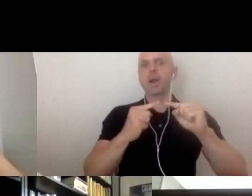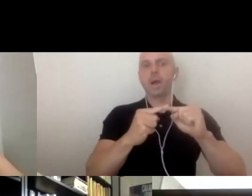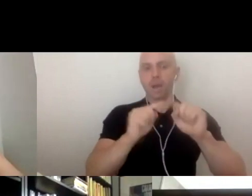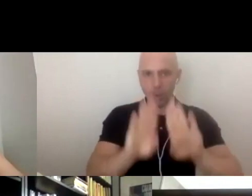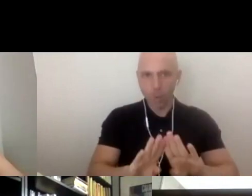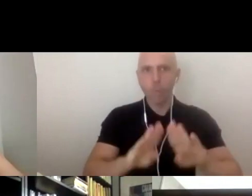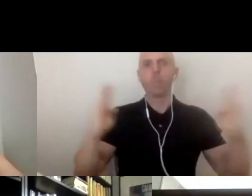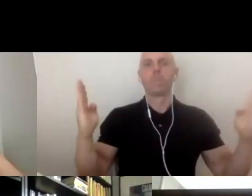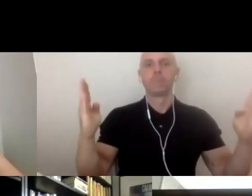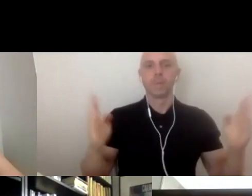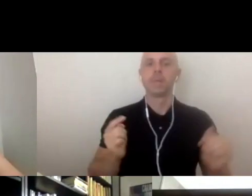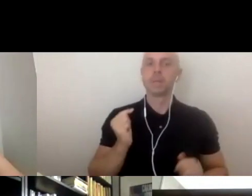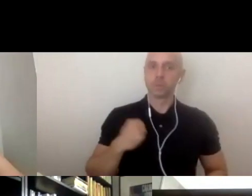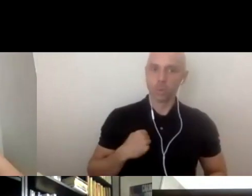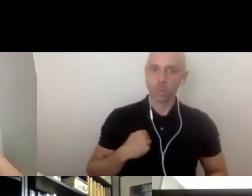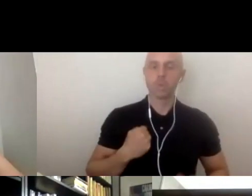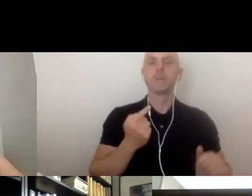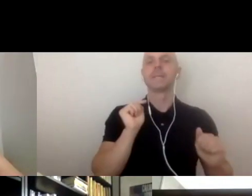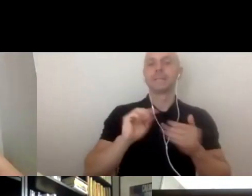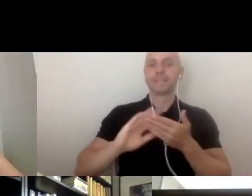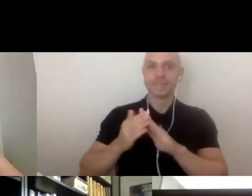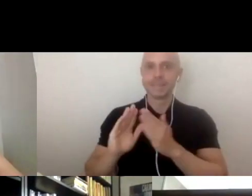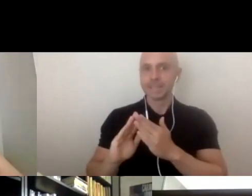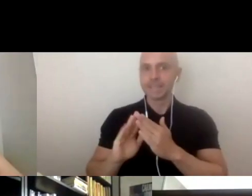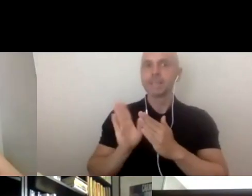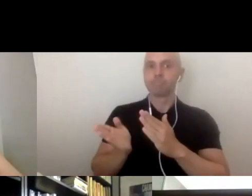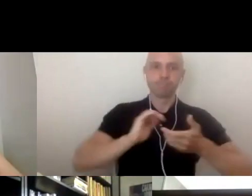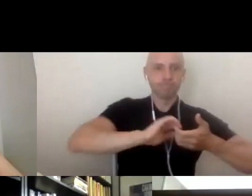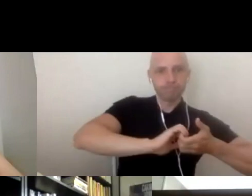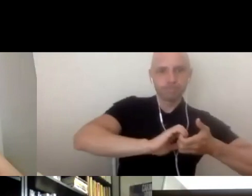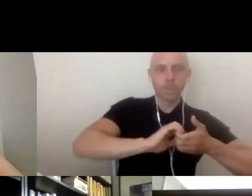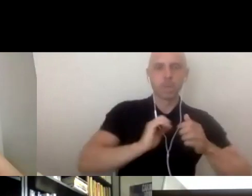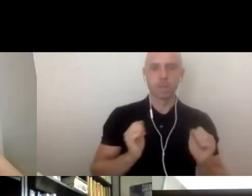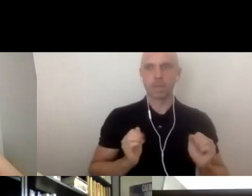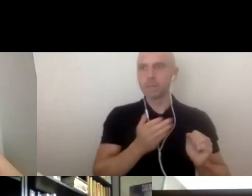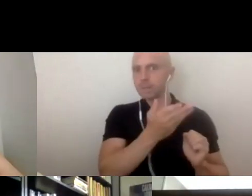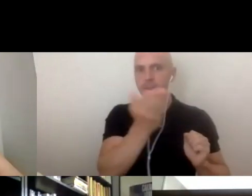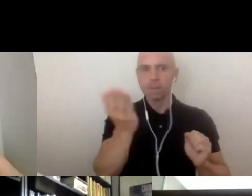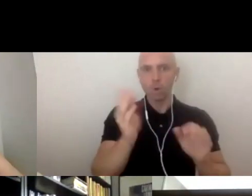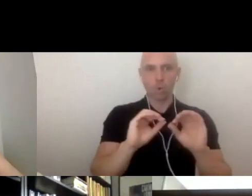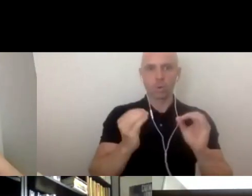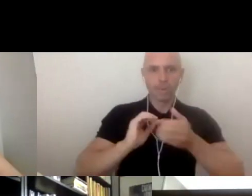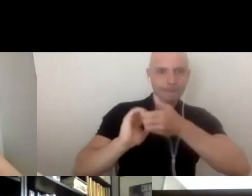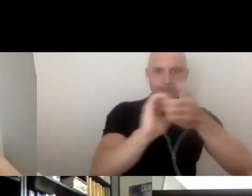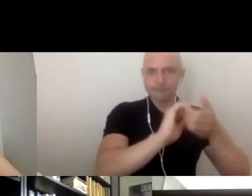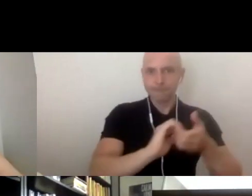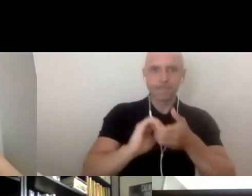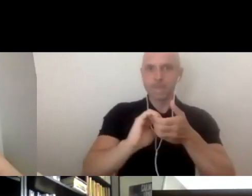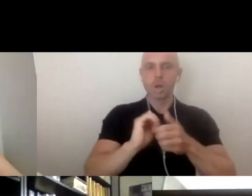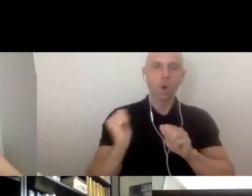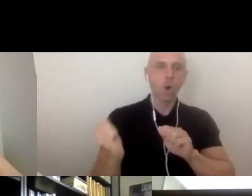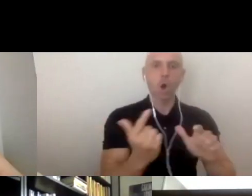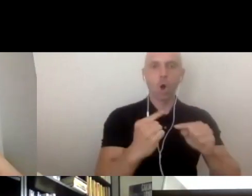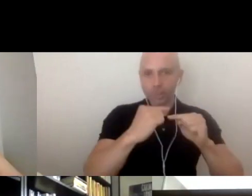to partner with organizations to animate and celebrate art in public spaces and spaces all year across the city. So